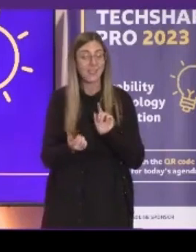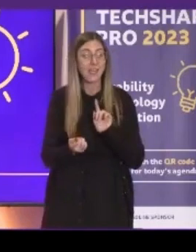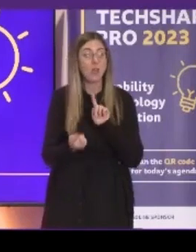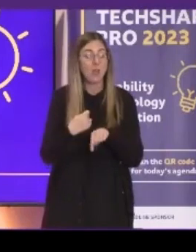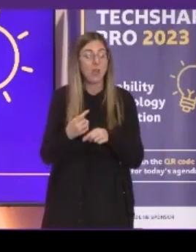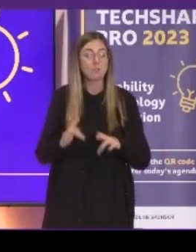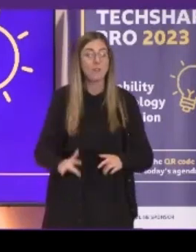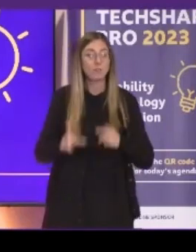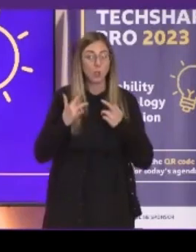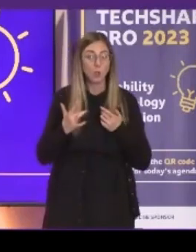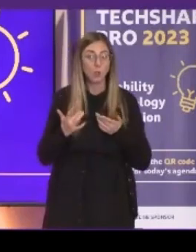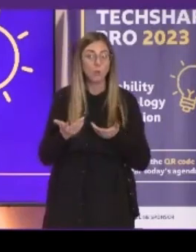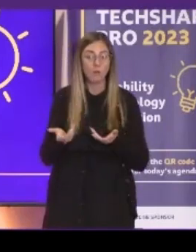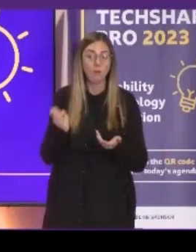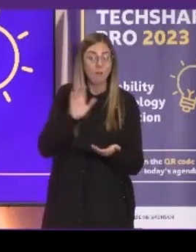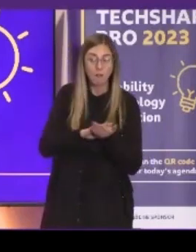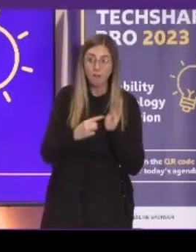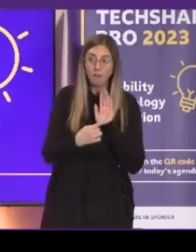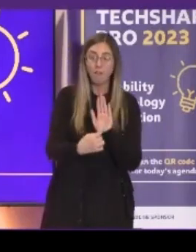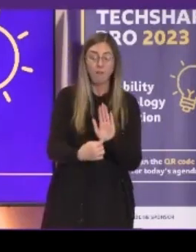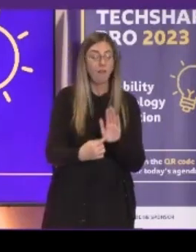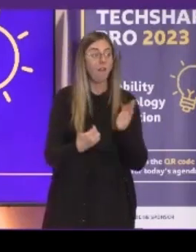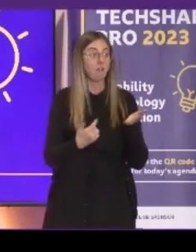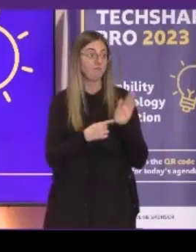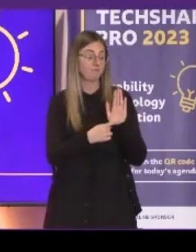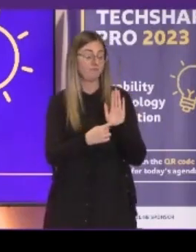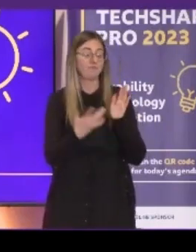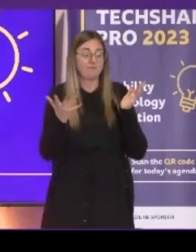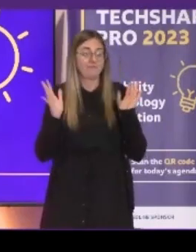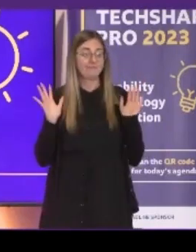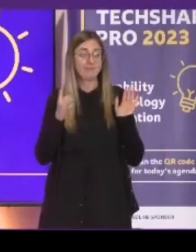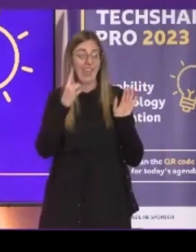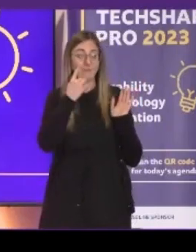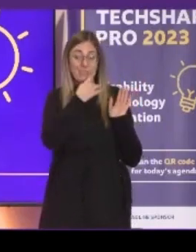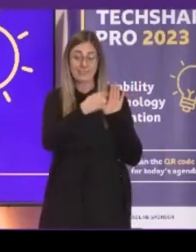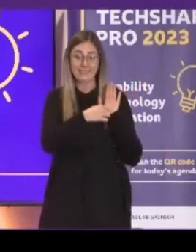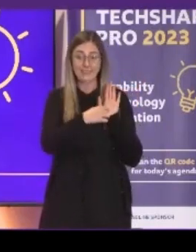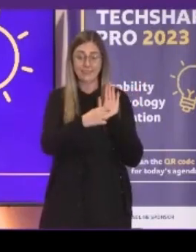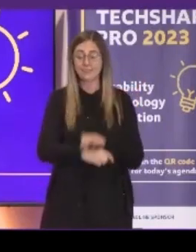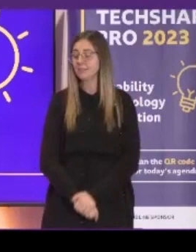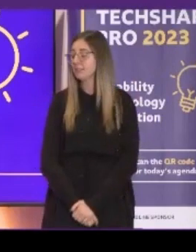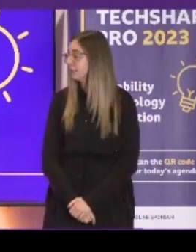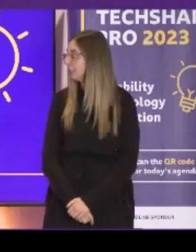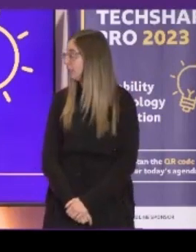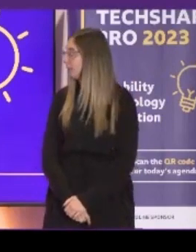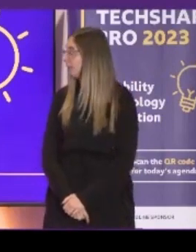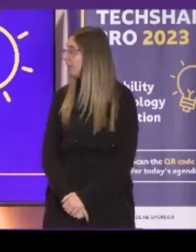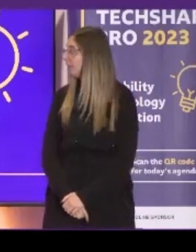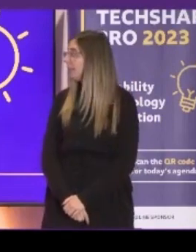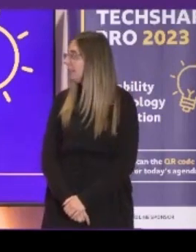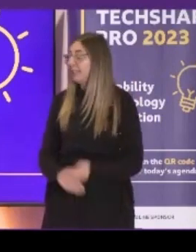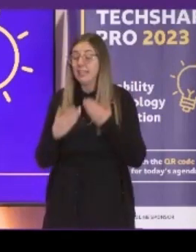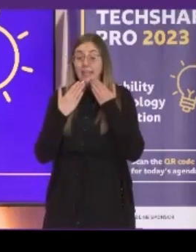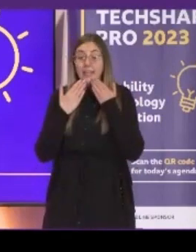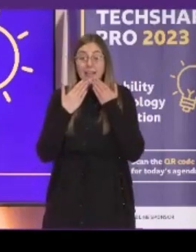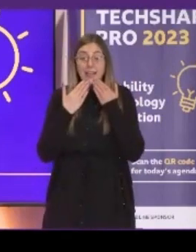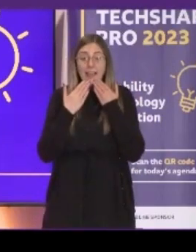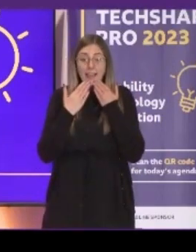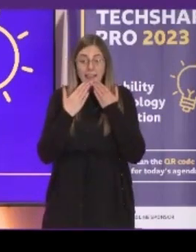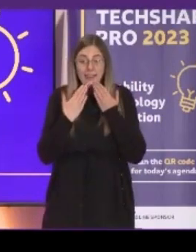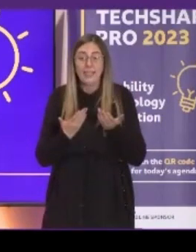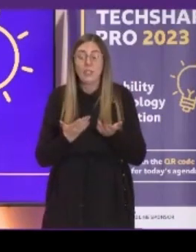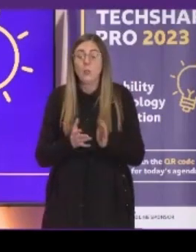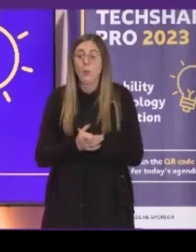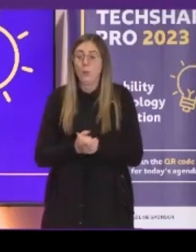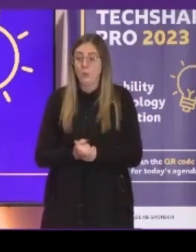end users saying, yeah, how great our products are. So, yeah. Super. Okay, Rory, thank you. That was good. That was great to